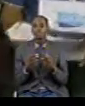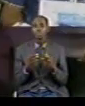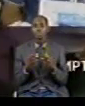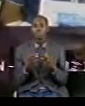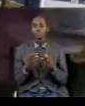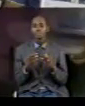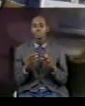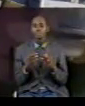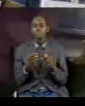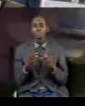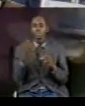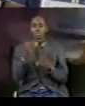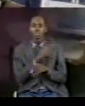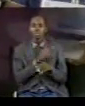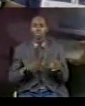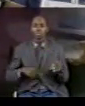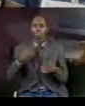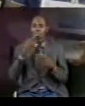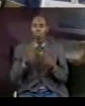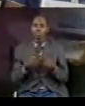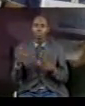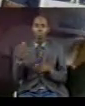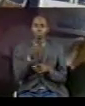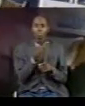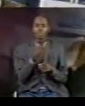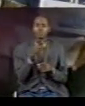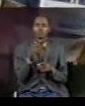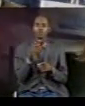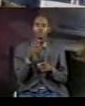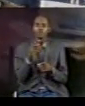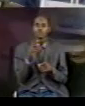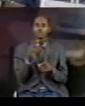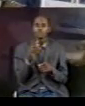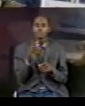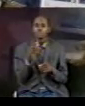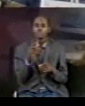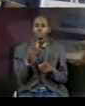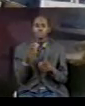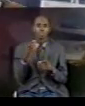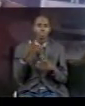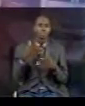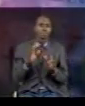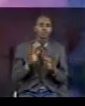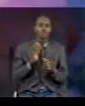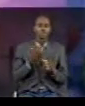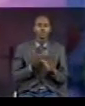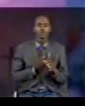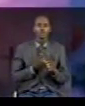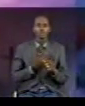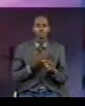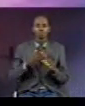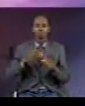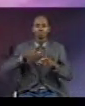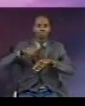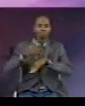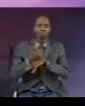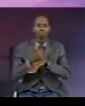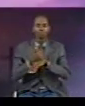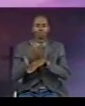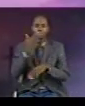The Lord told them, leaven symbolized evil, sin,